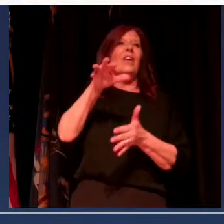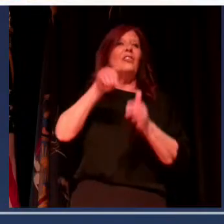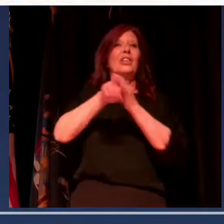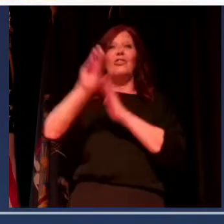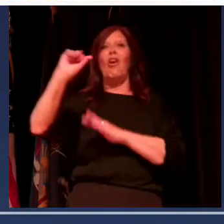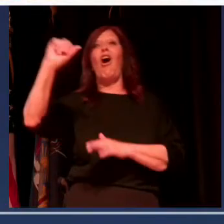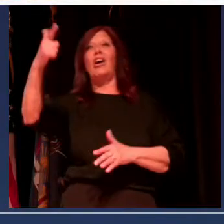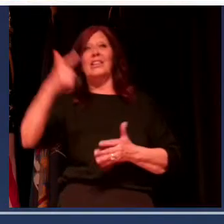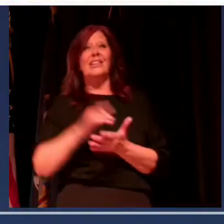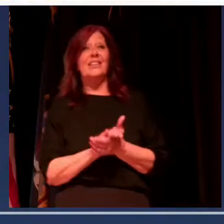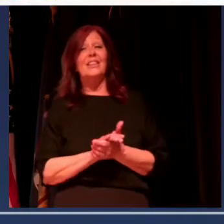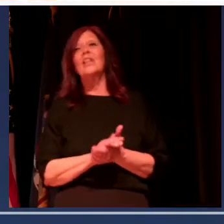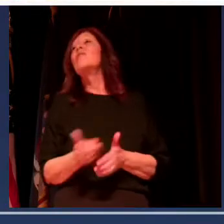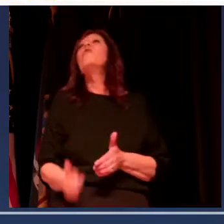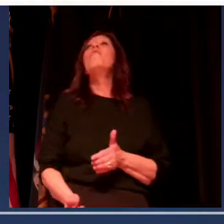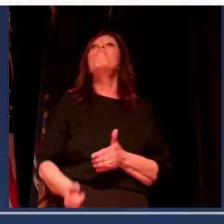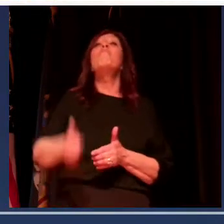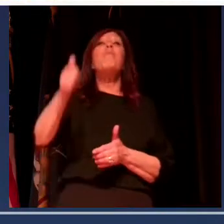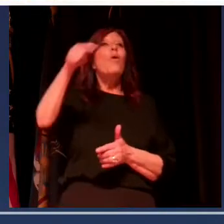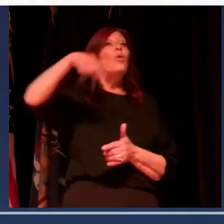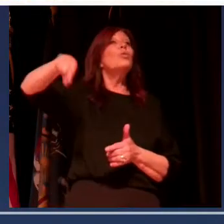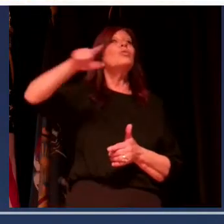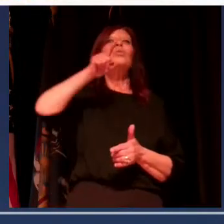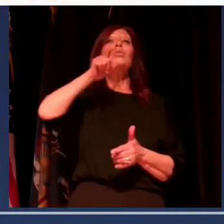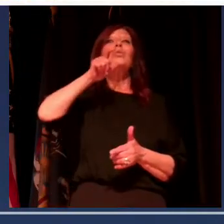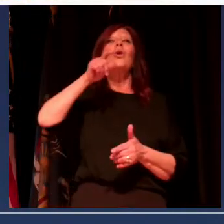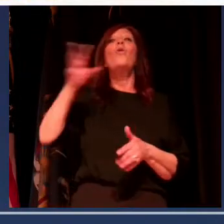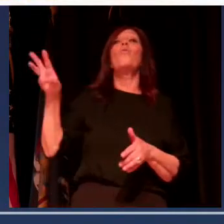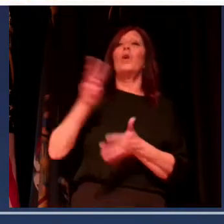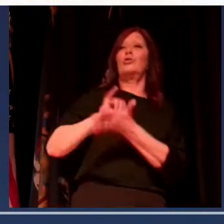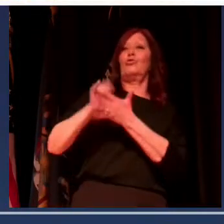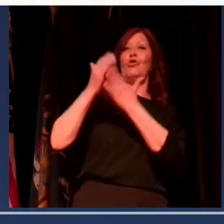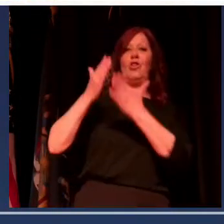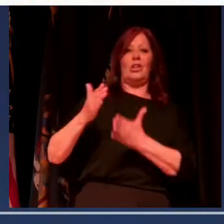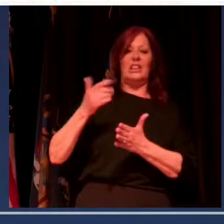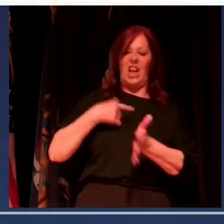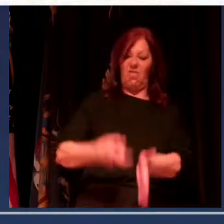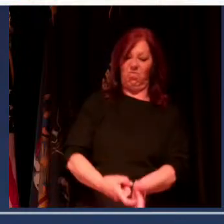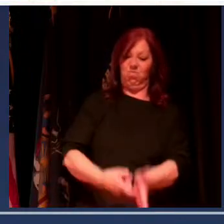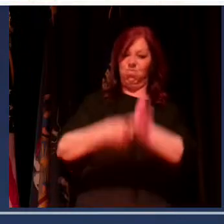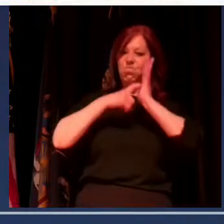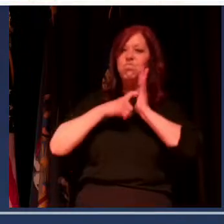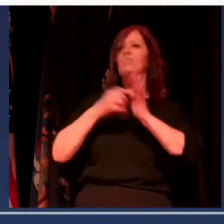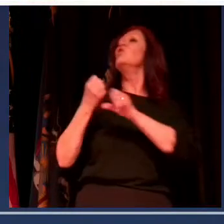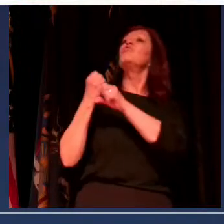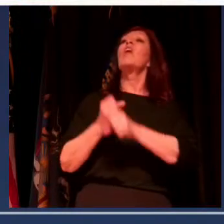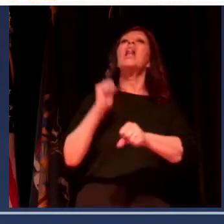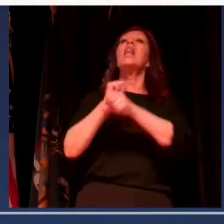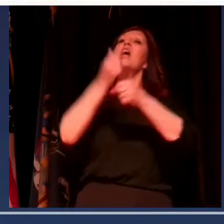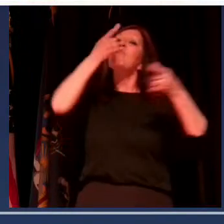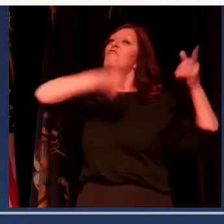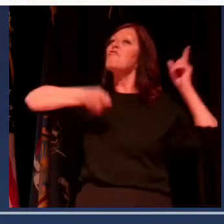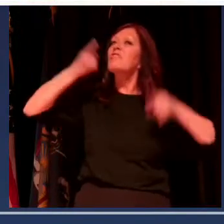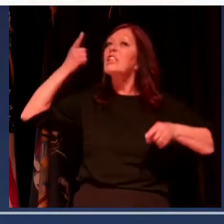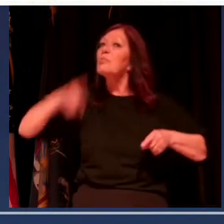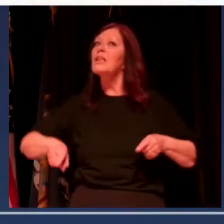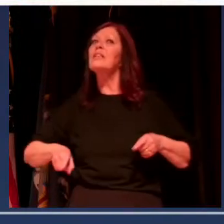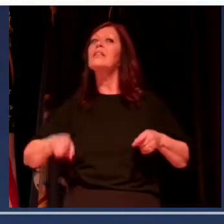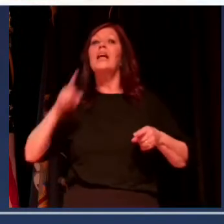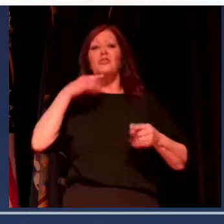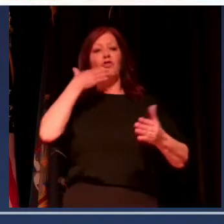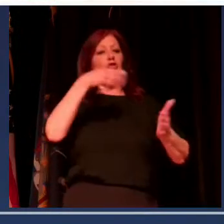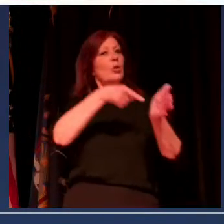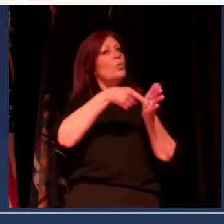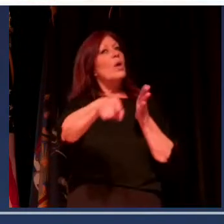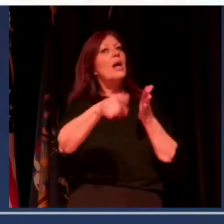August. The vast majority of whom are Western New Yorkers, because I demanded and got a strong project labor agreement, as well as prevailing wage and